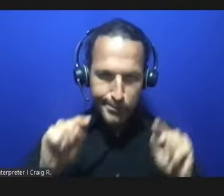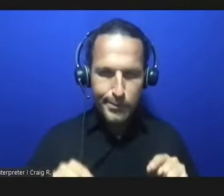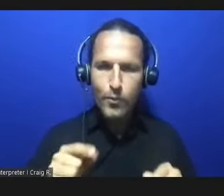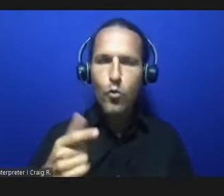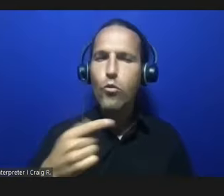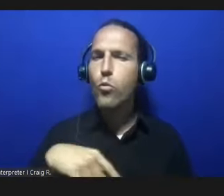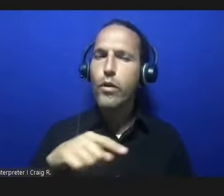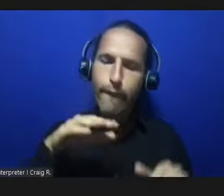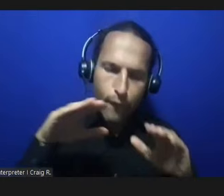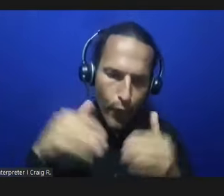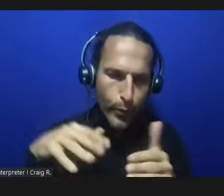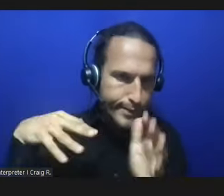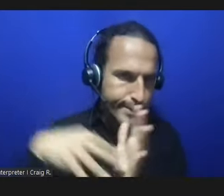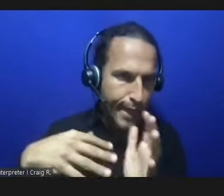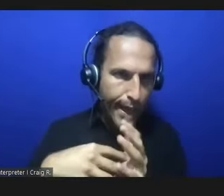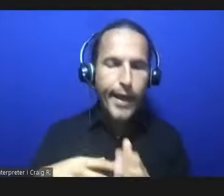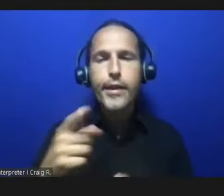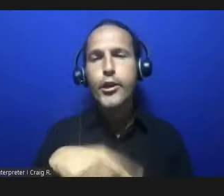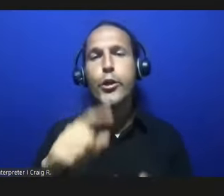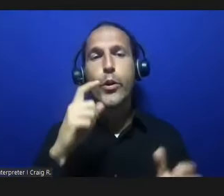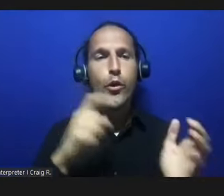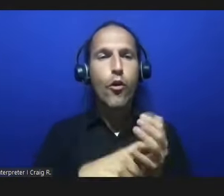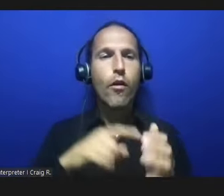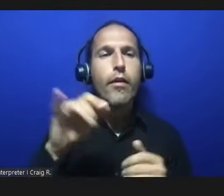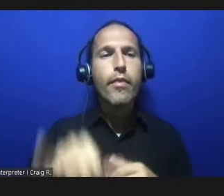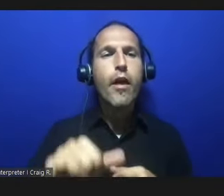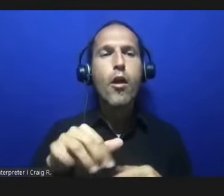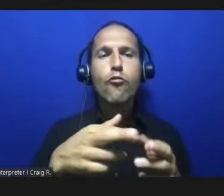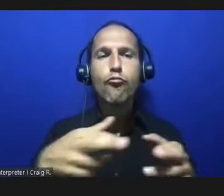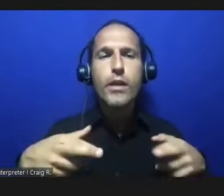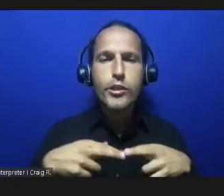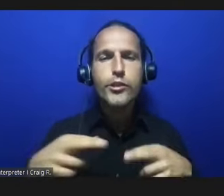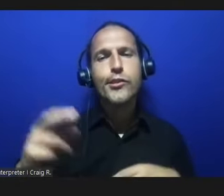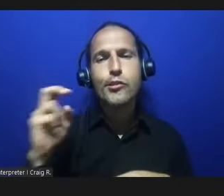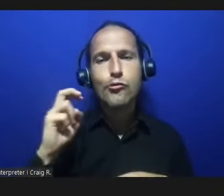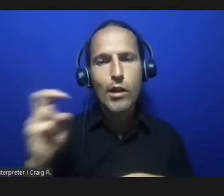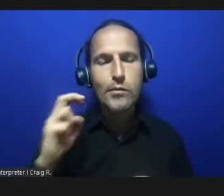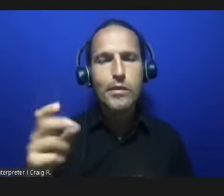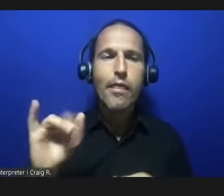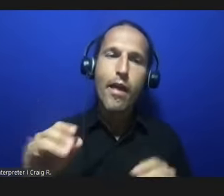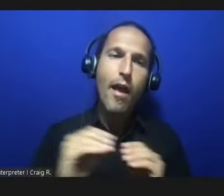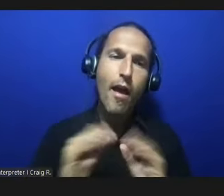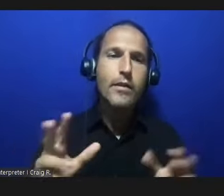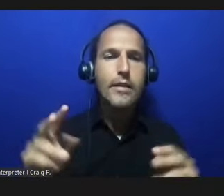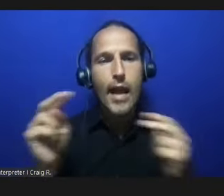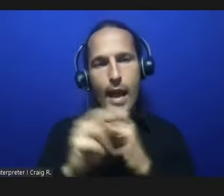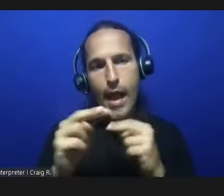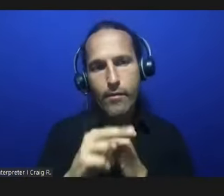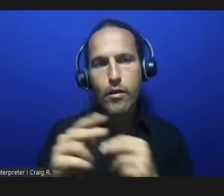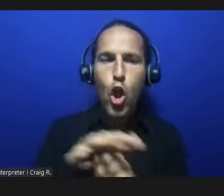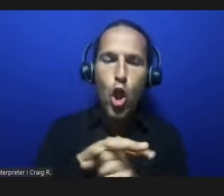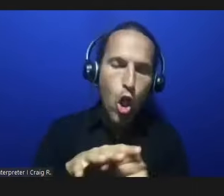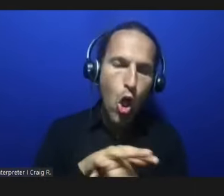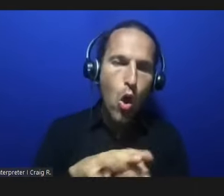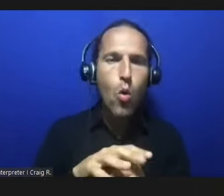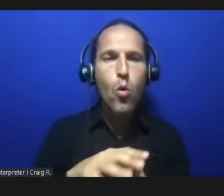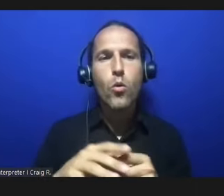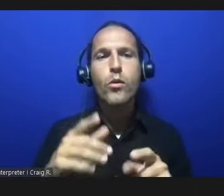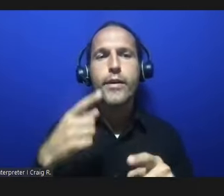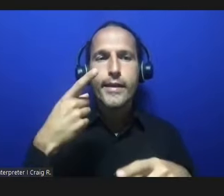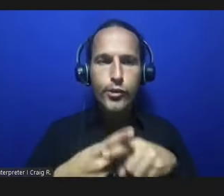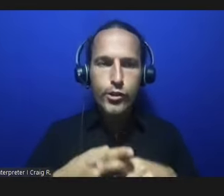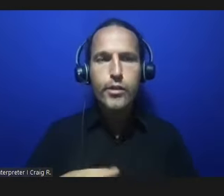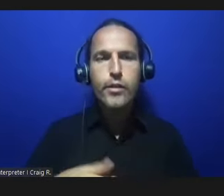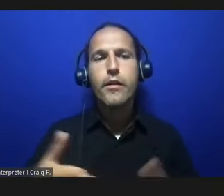studying. Among them, as you can see, regional transportation, which is obvious. We'll be looking at highways and local intersections, commuter